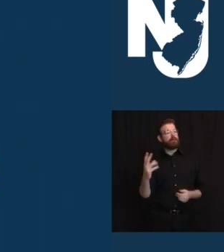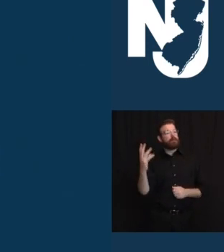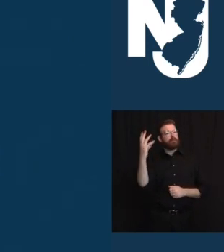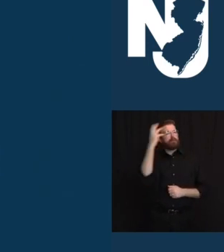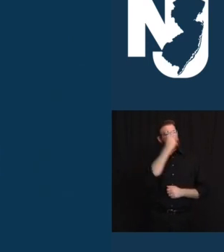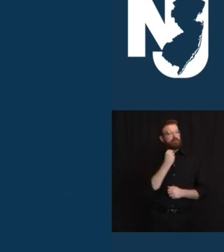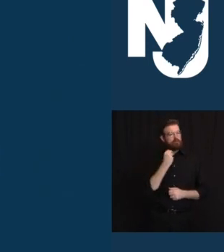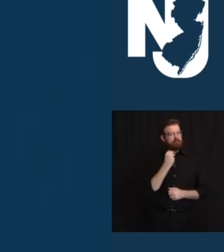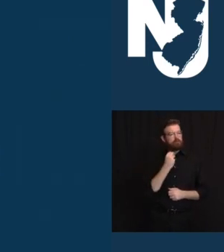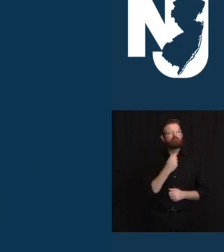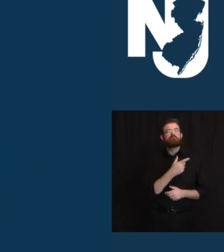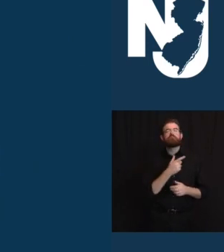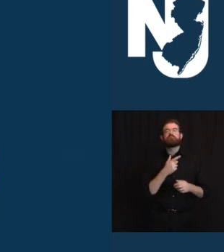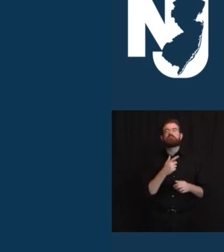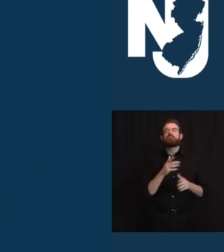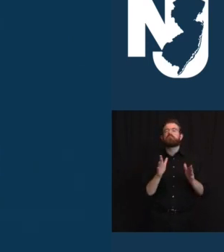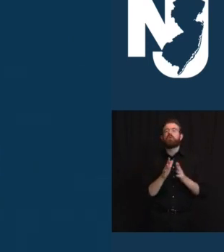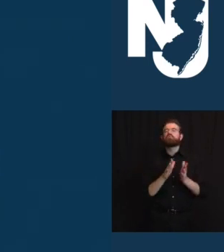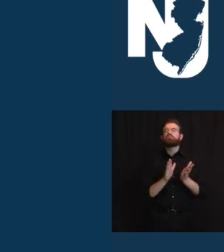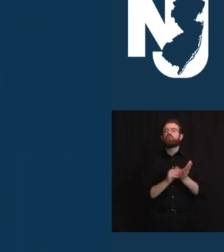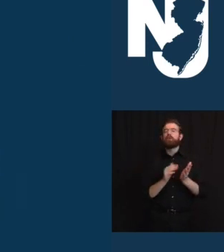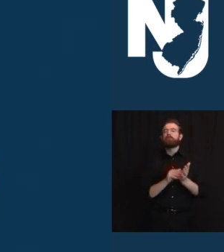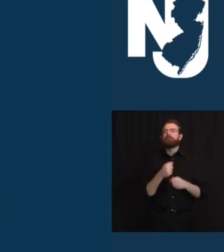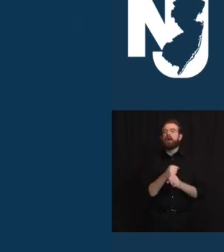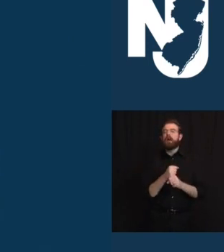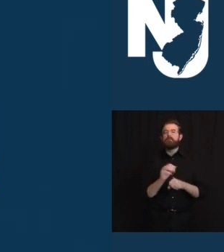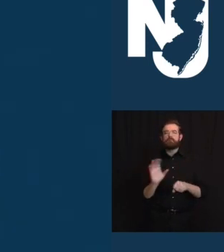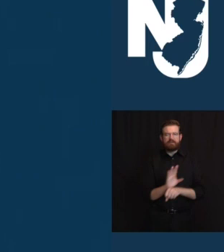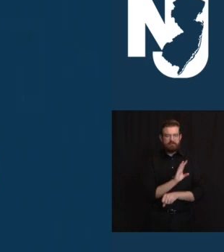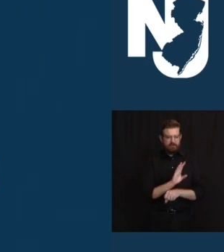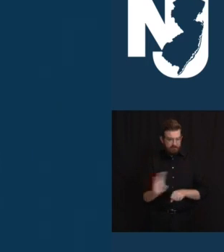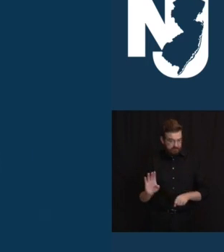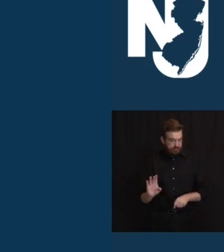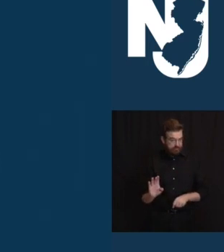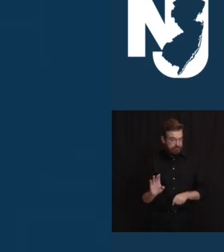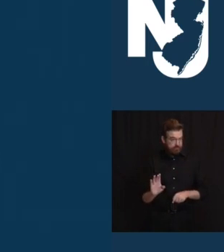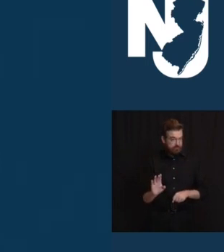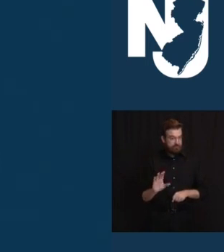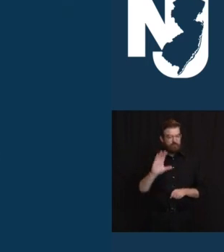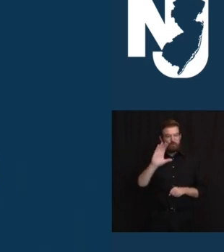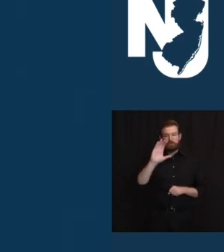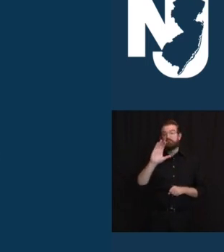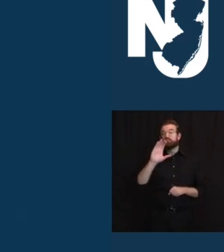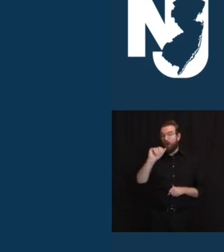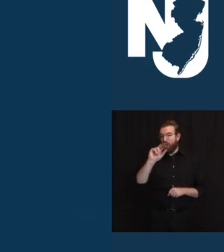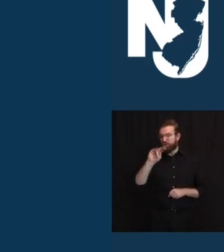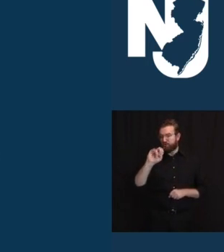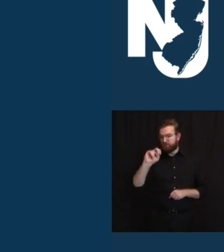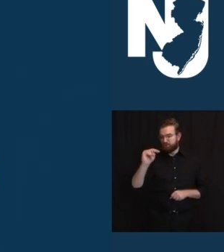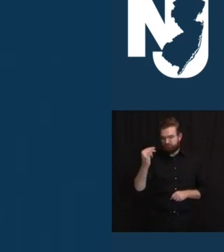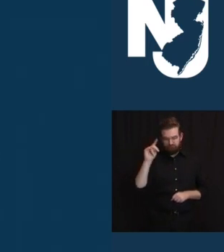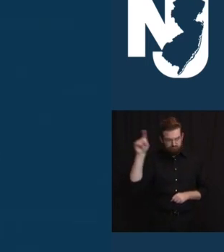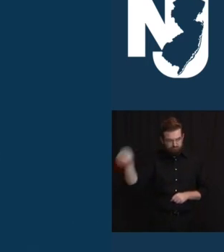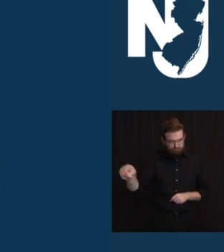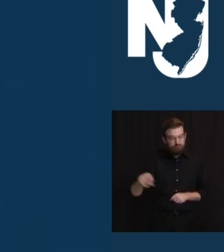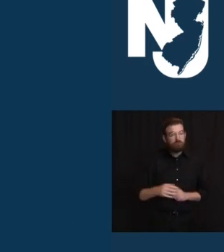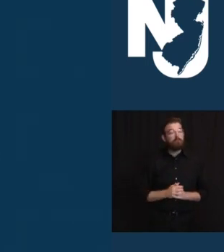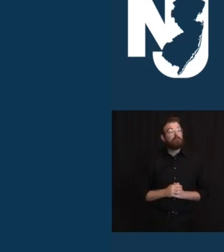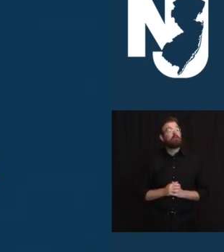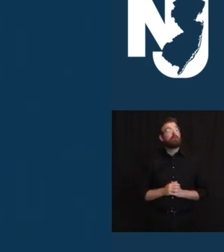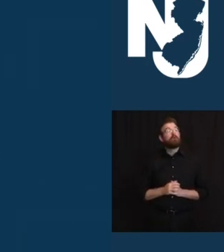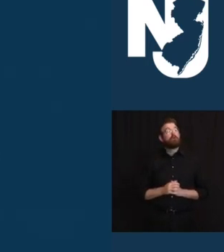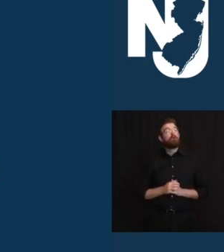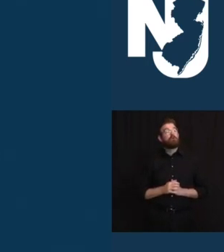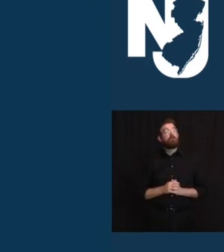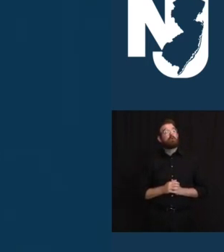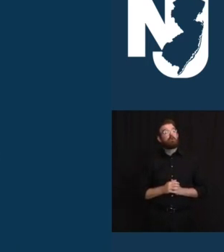that specializes in handcrafted, plant-based skincare products. Naya Beauty was started in